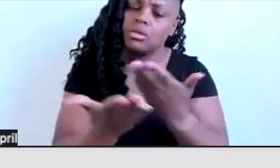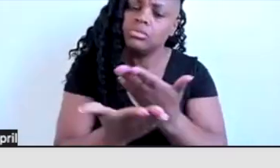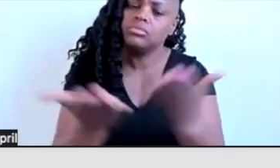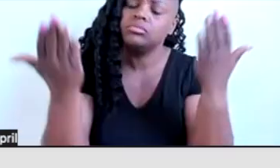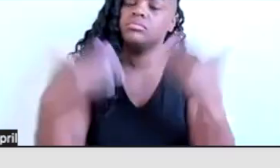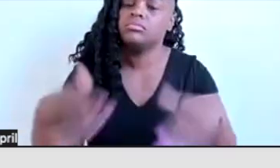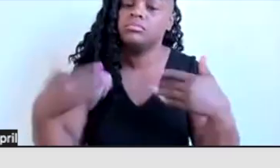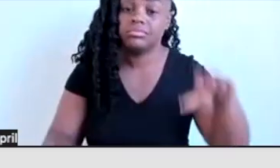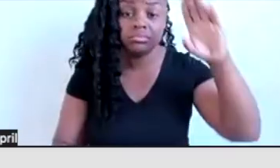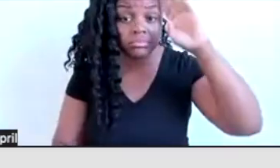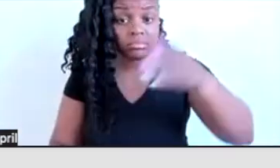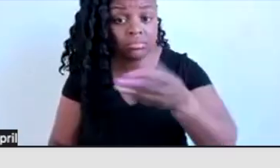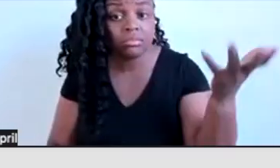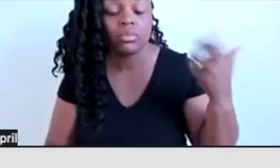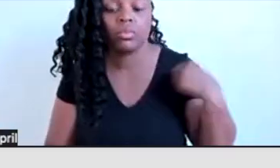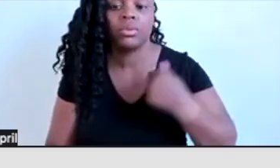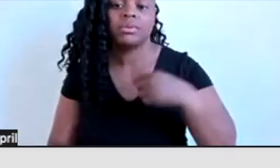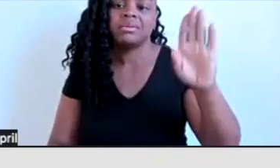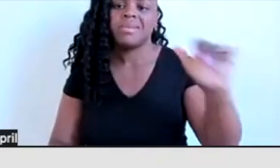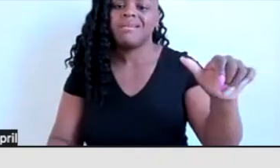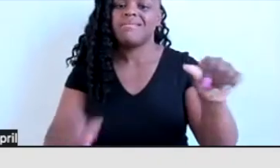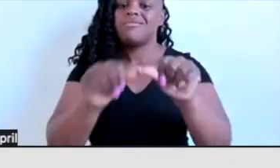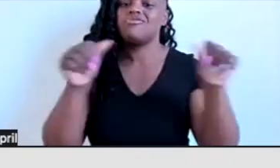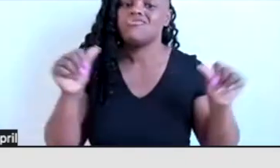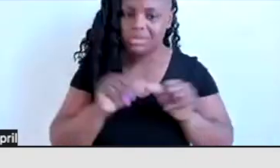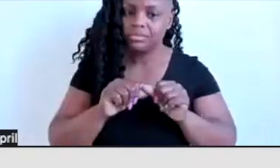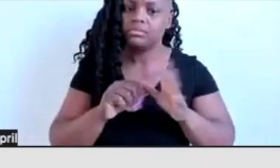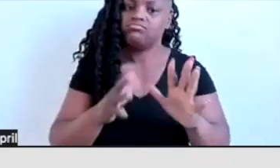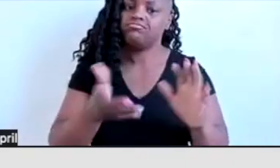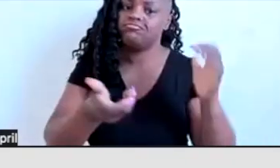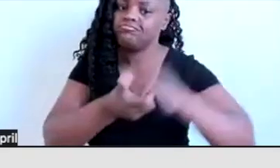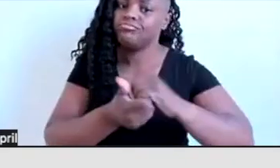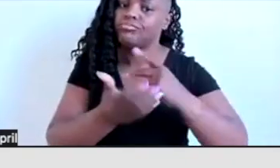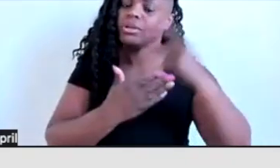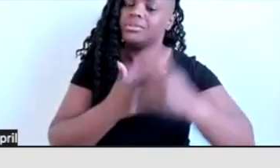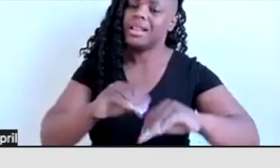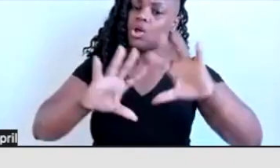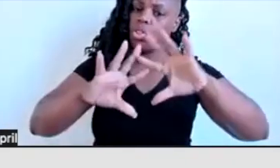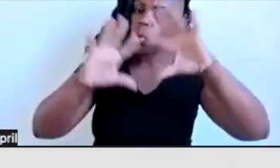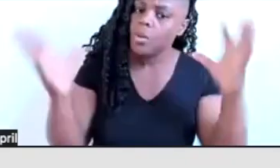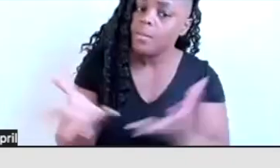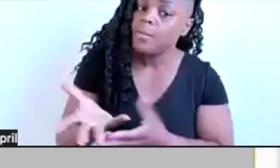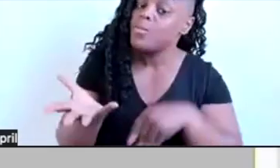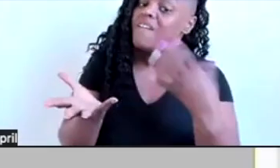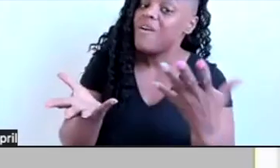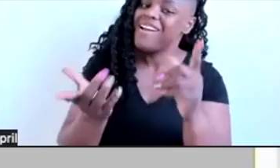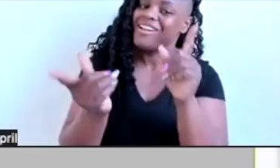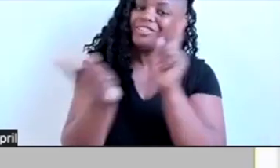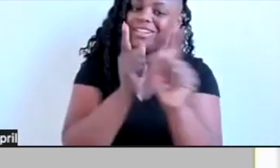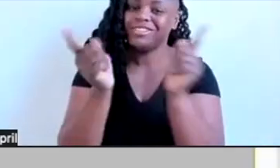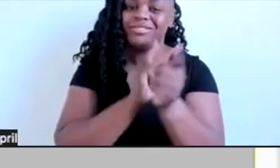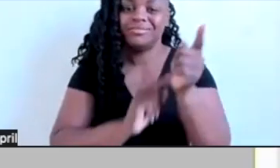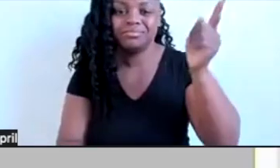project and Clear Global for providing translations of the presentation materials.